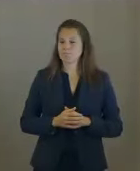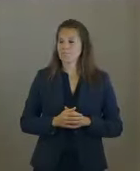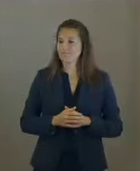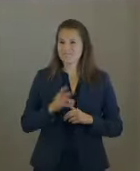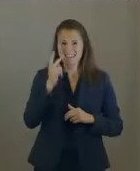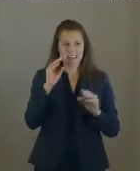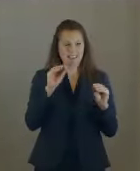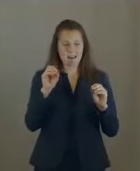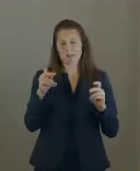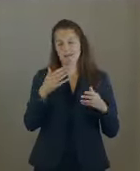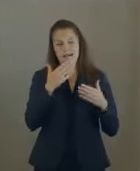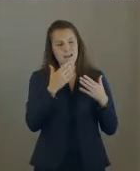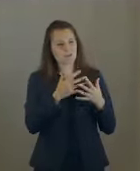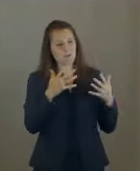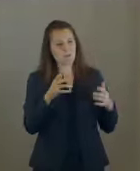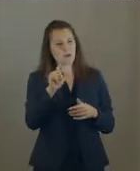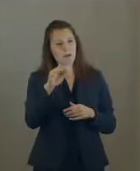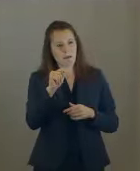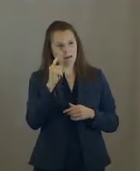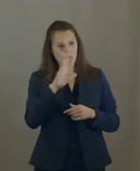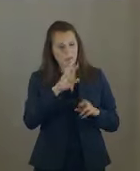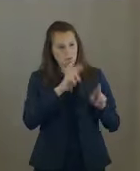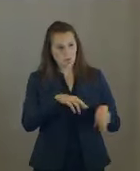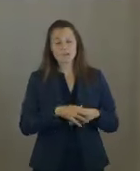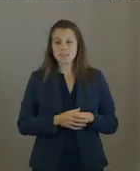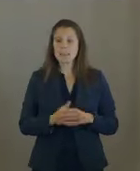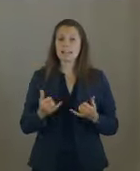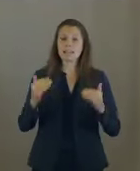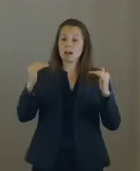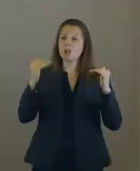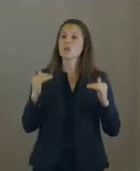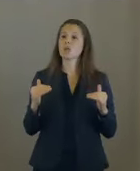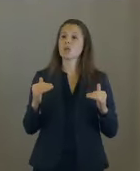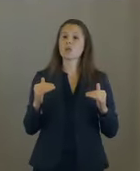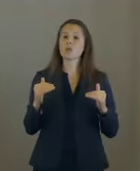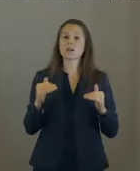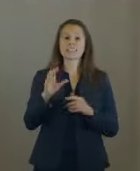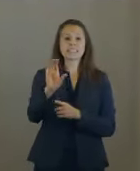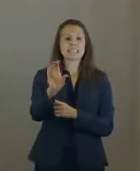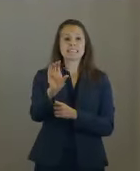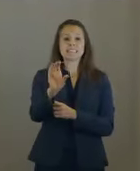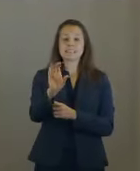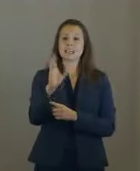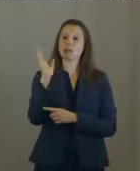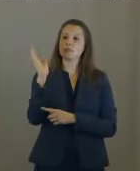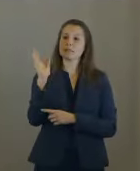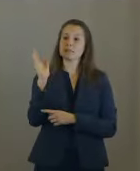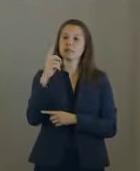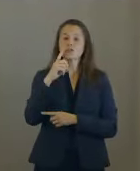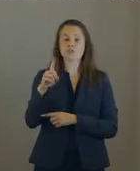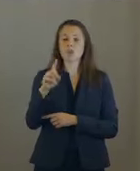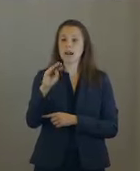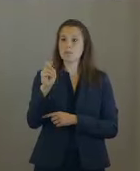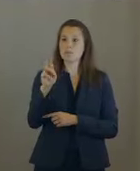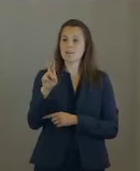Seeing none, thank you so much again, Lamont, for your report. Next up, item C is a presentation on the